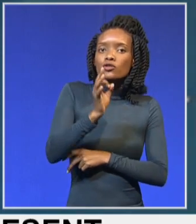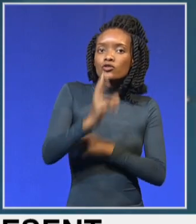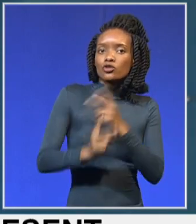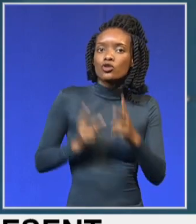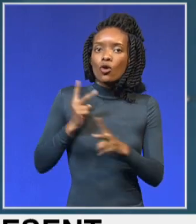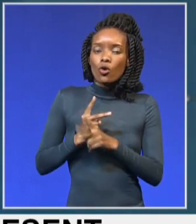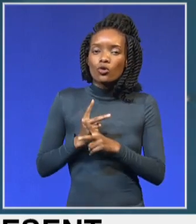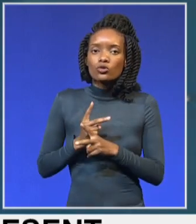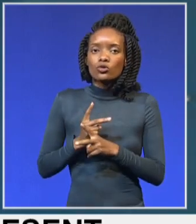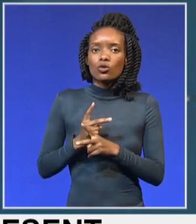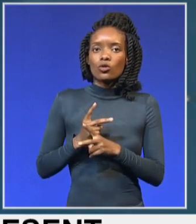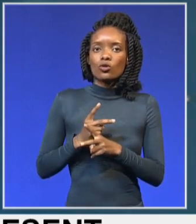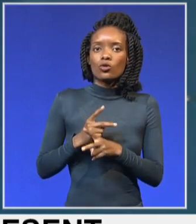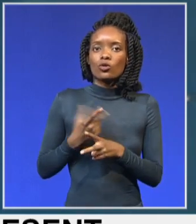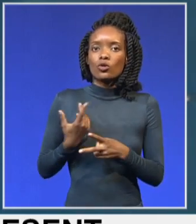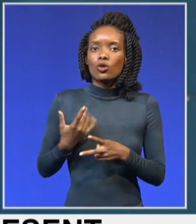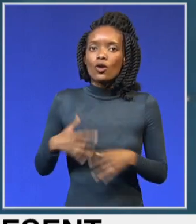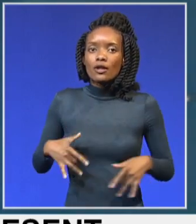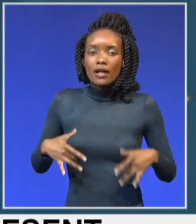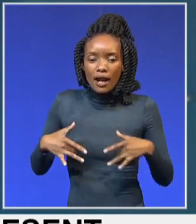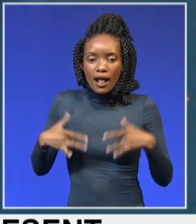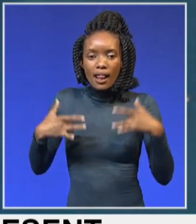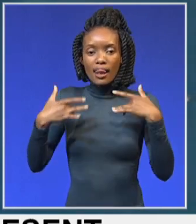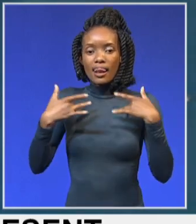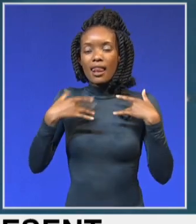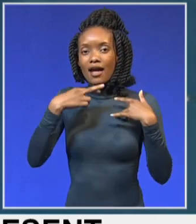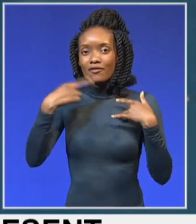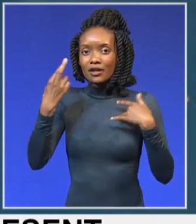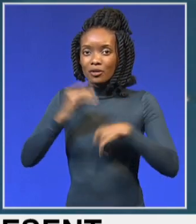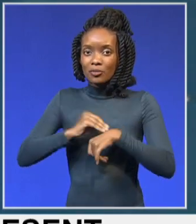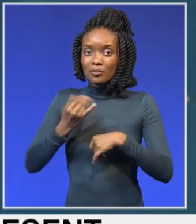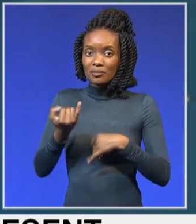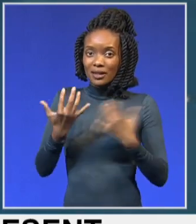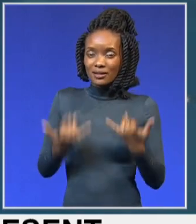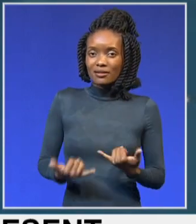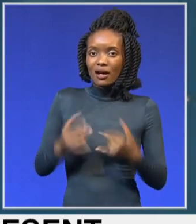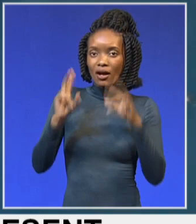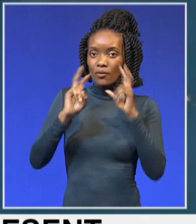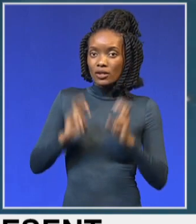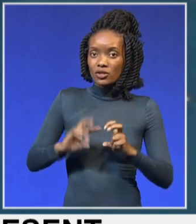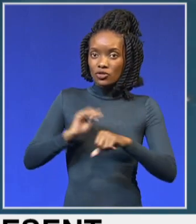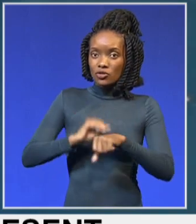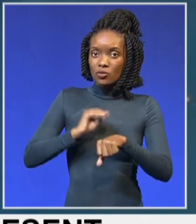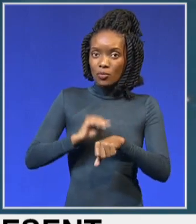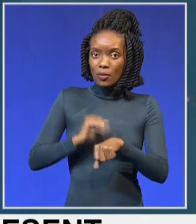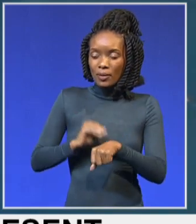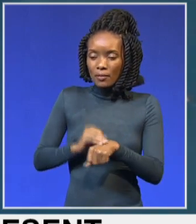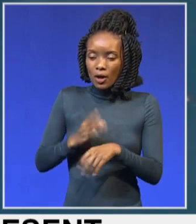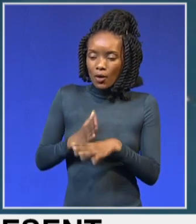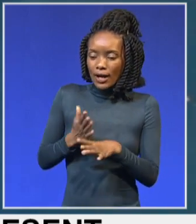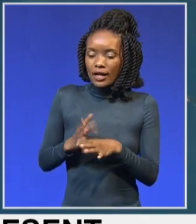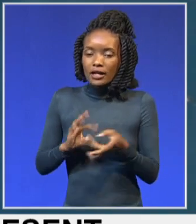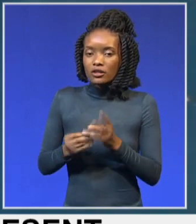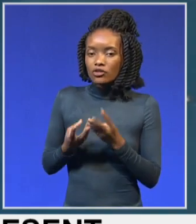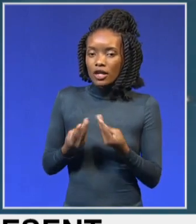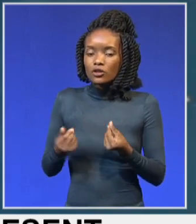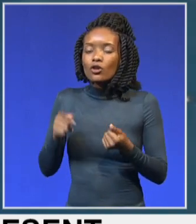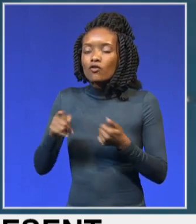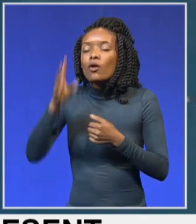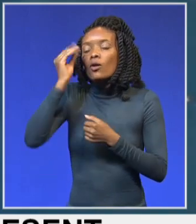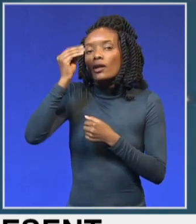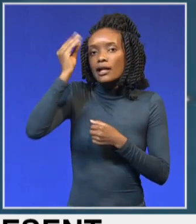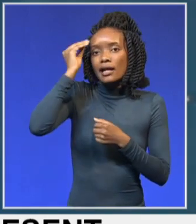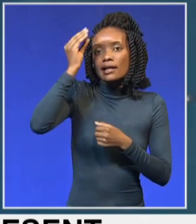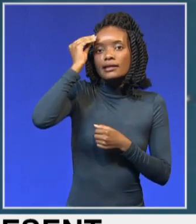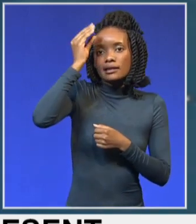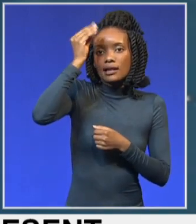working with these real-life issues like the energy crisis that we are currently experiencing. And they really learn a lot because they need